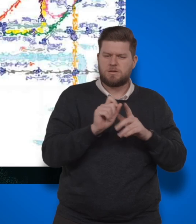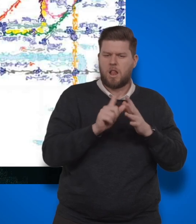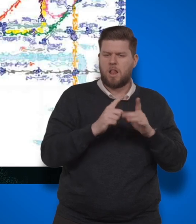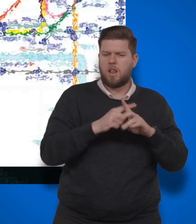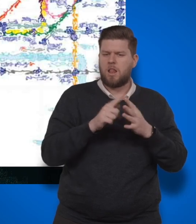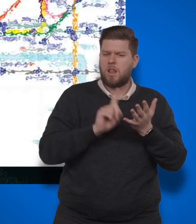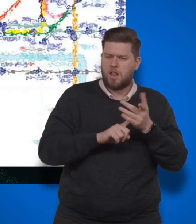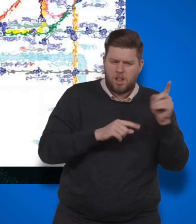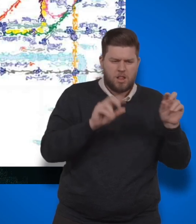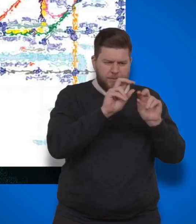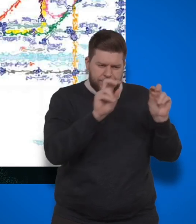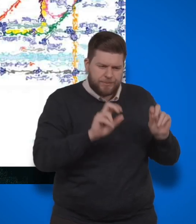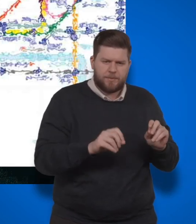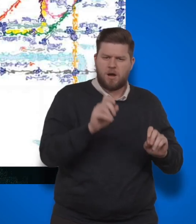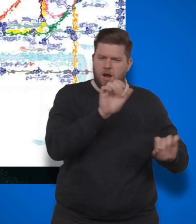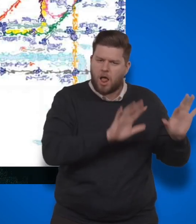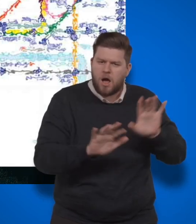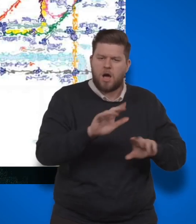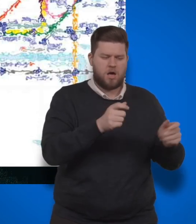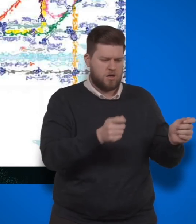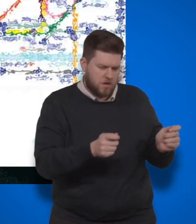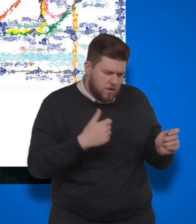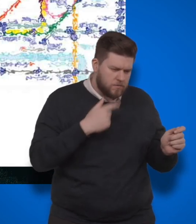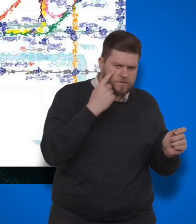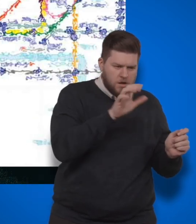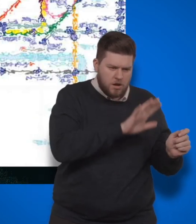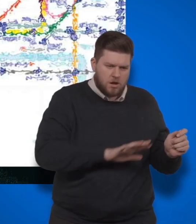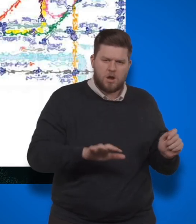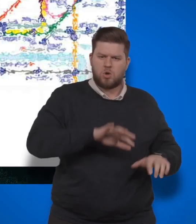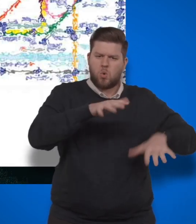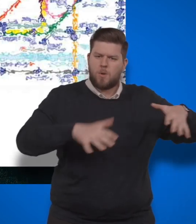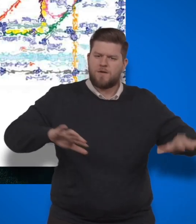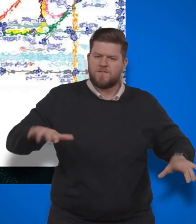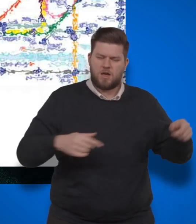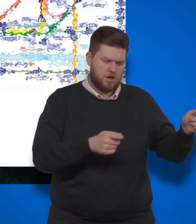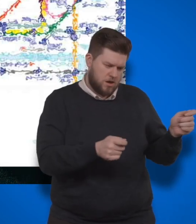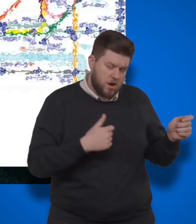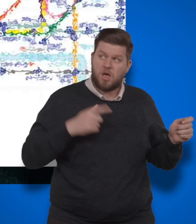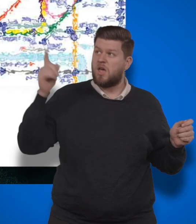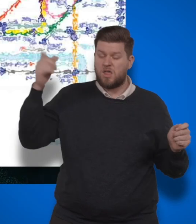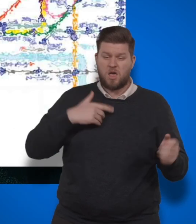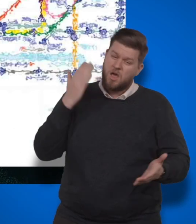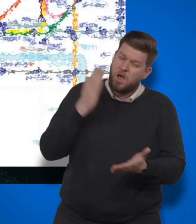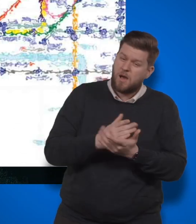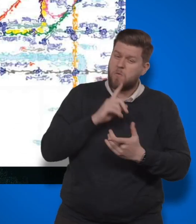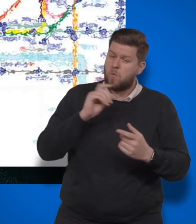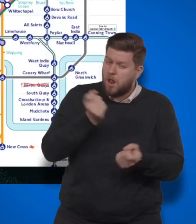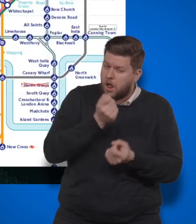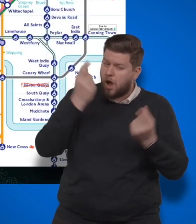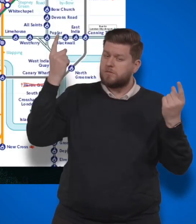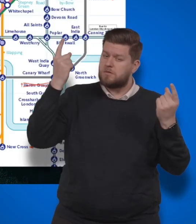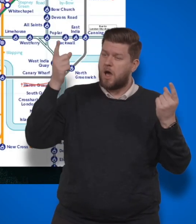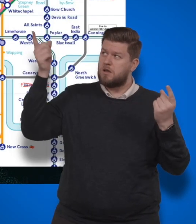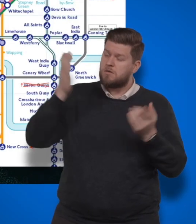the topography of the image, and so on. They will never understand what they're looking at unless they understand that it's a